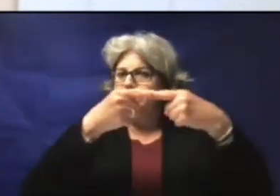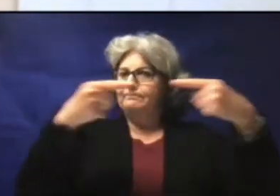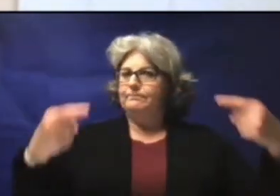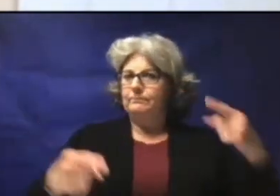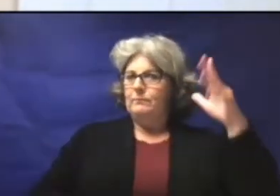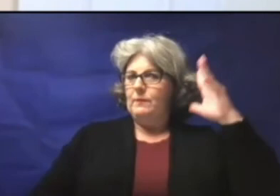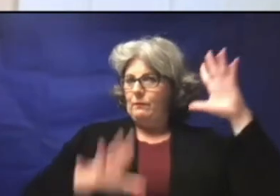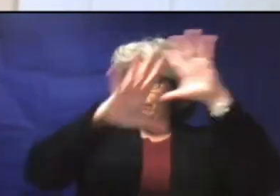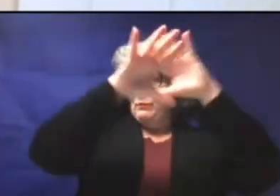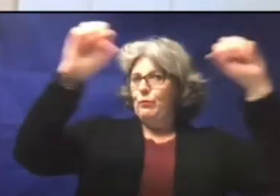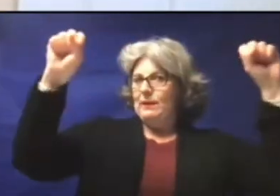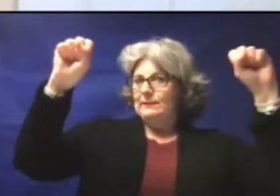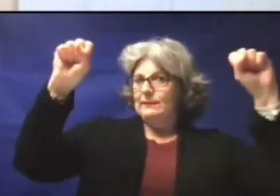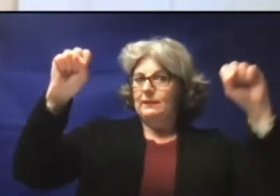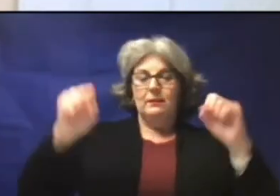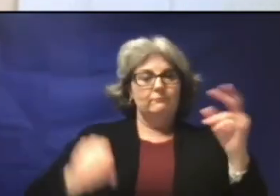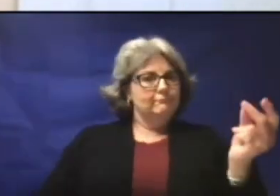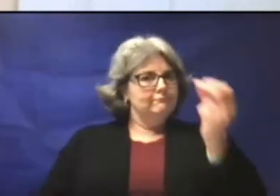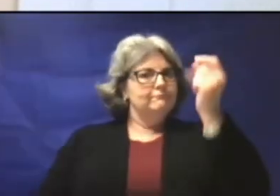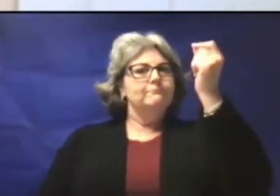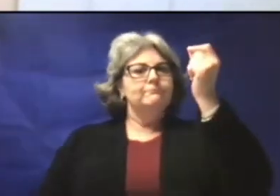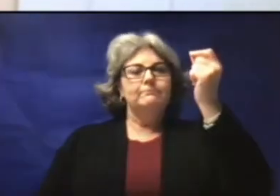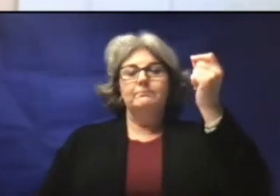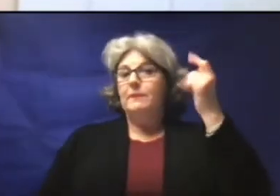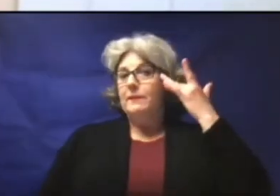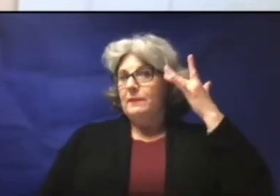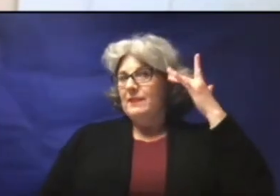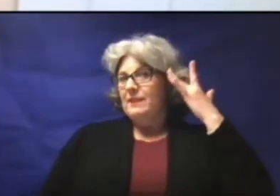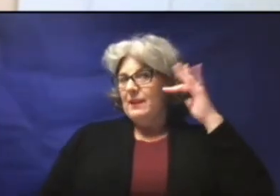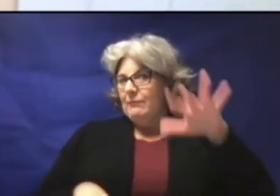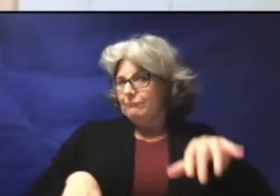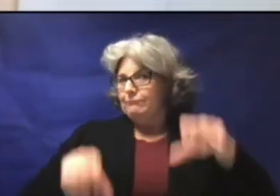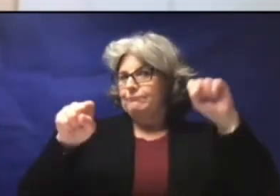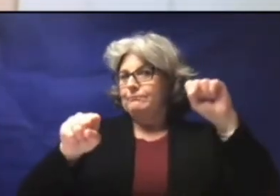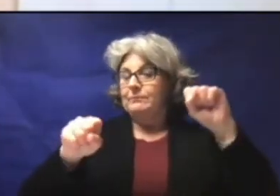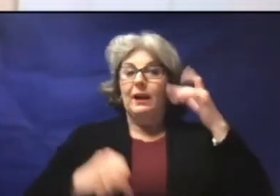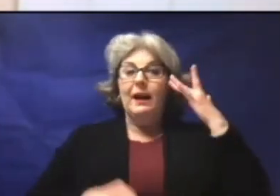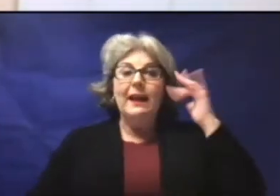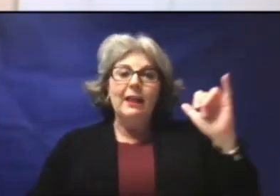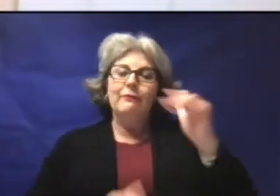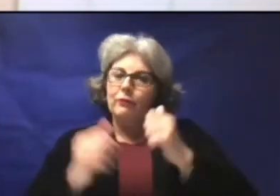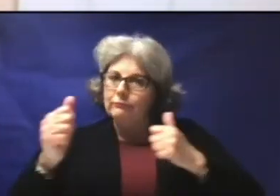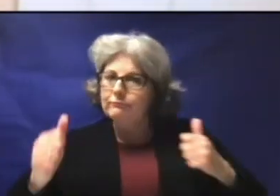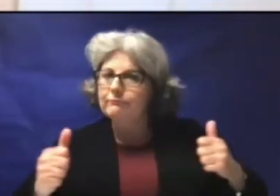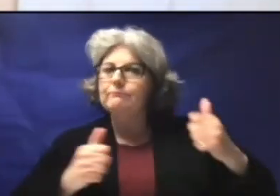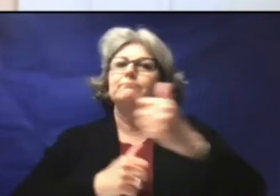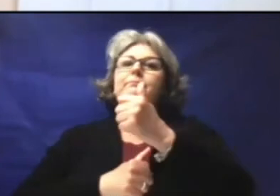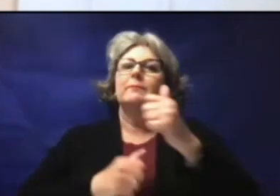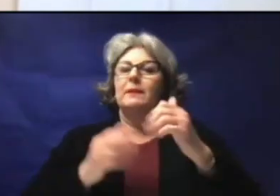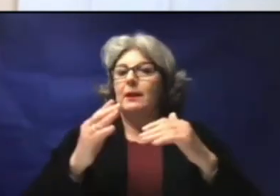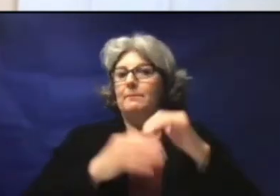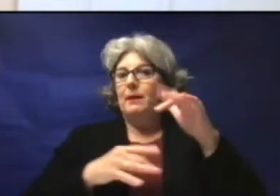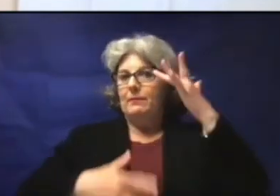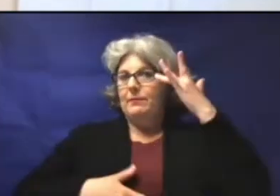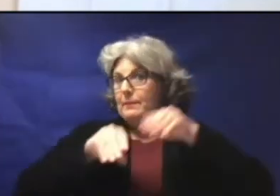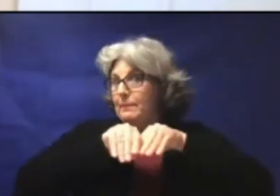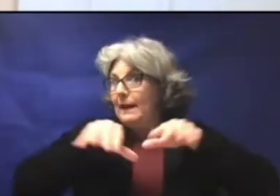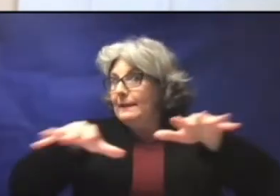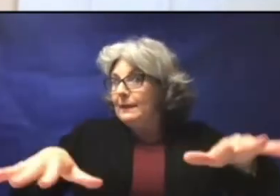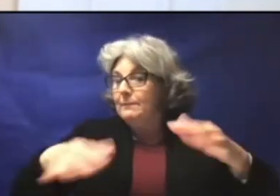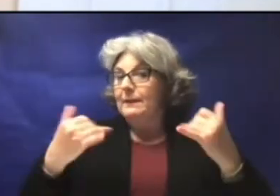former president. Right away, he took action. And now California is winning the war against the pandemic. In